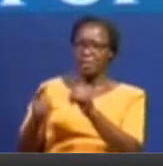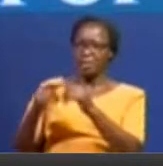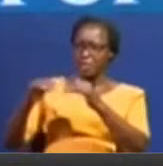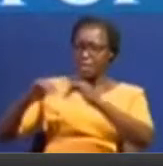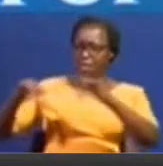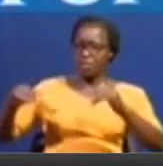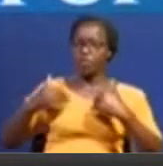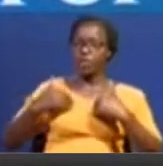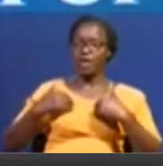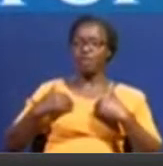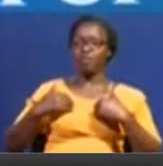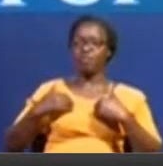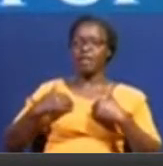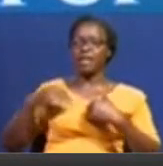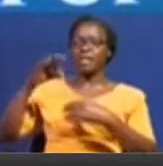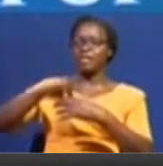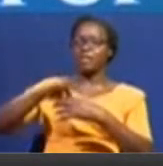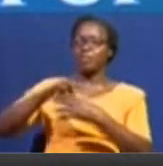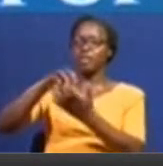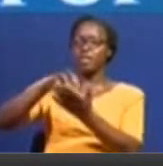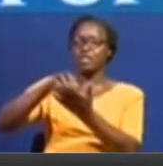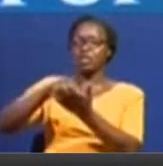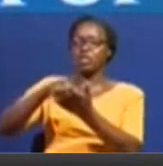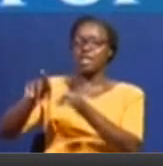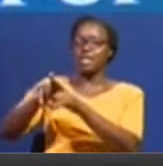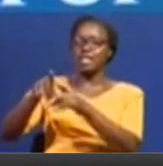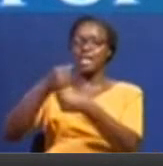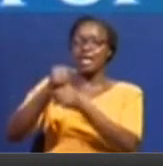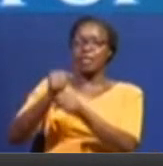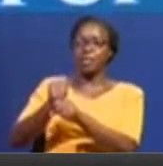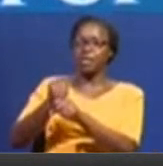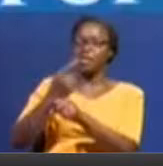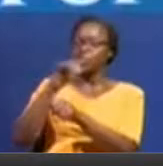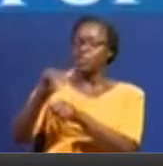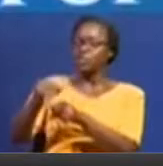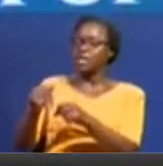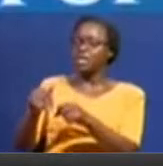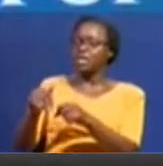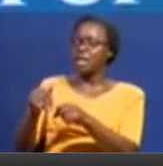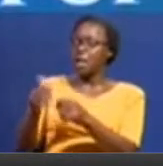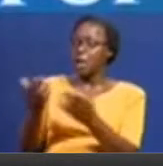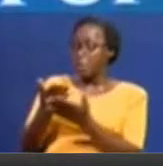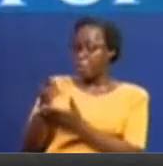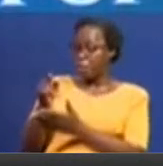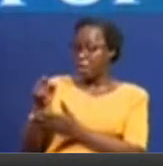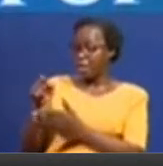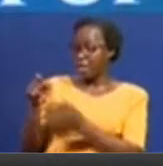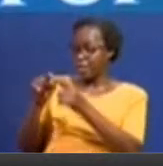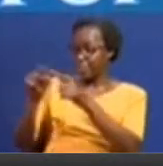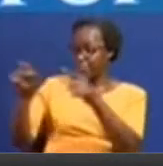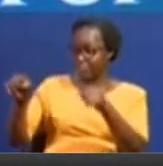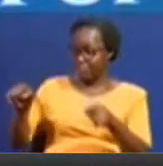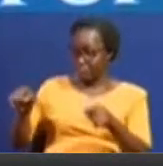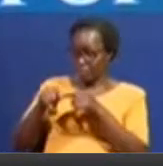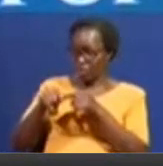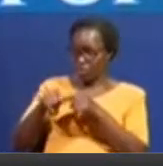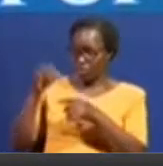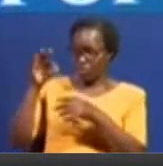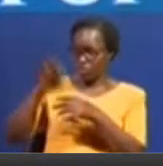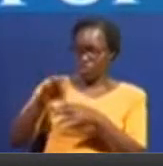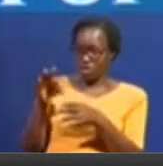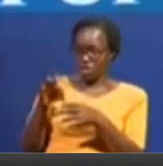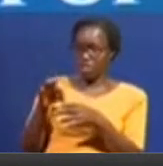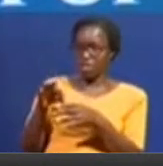we have in the polling stations as they are set, so that where that box that you're given to vote,